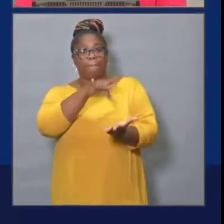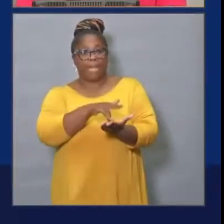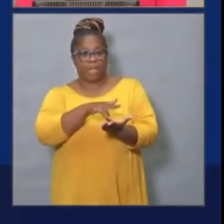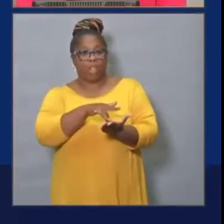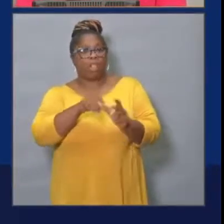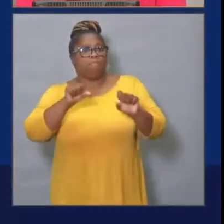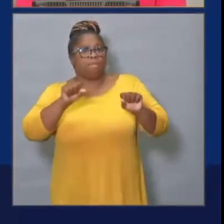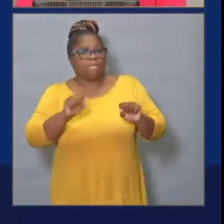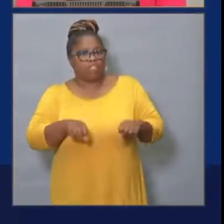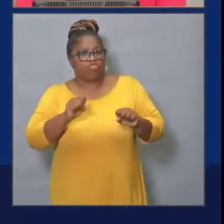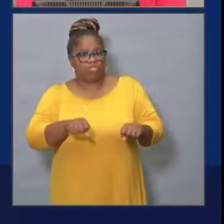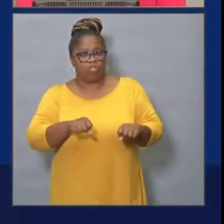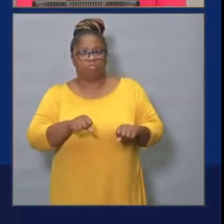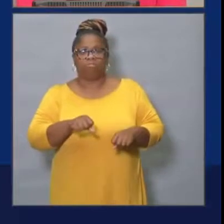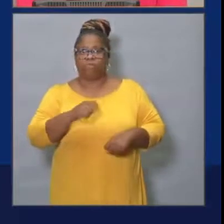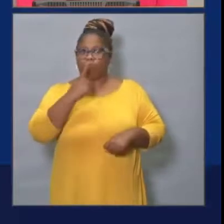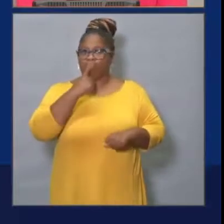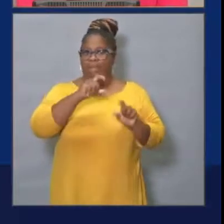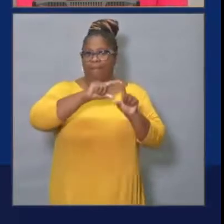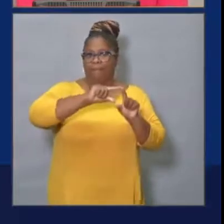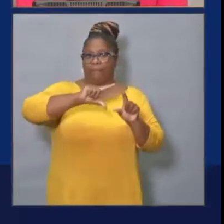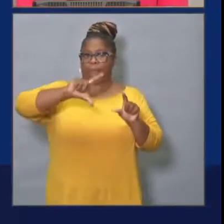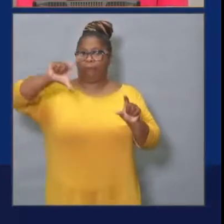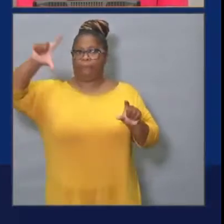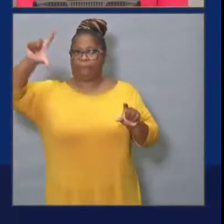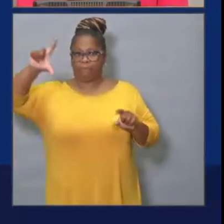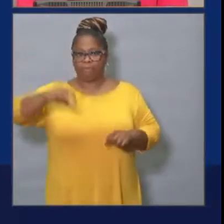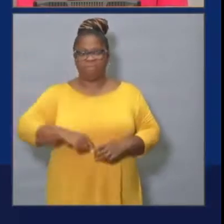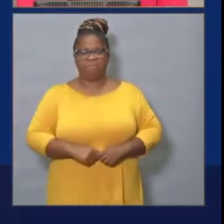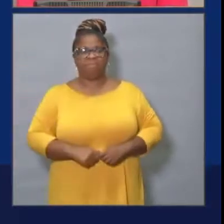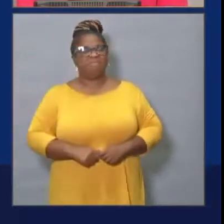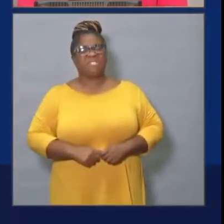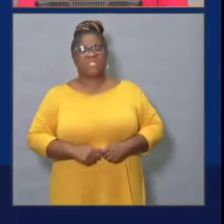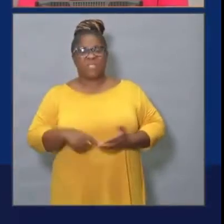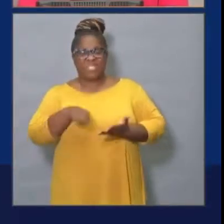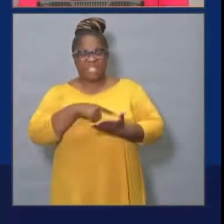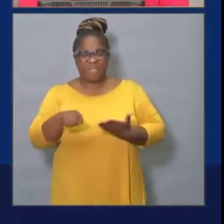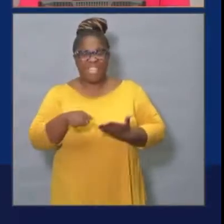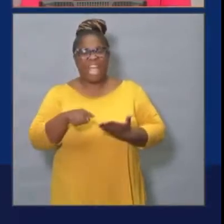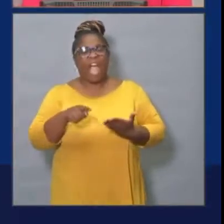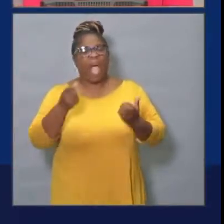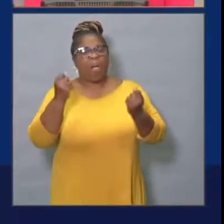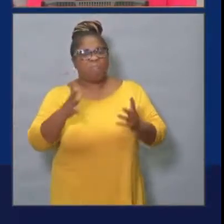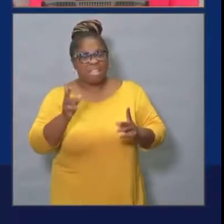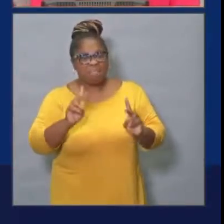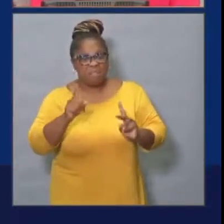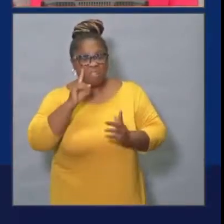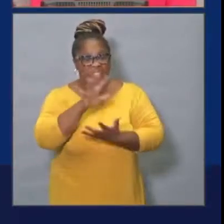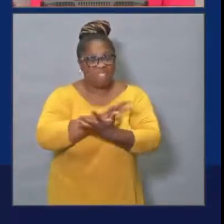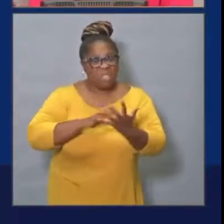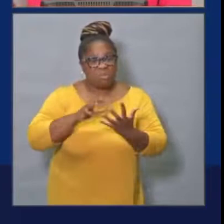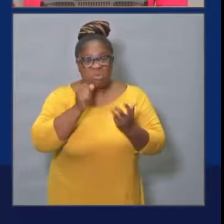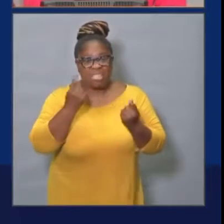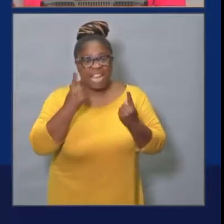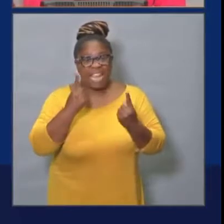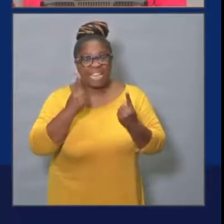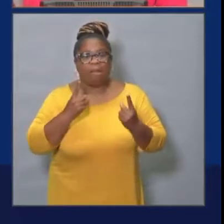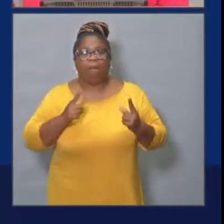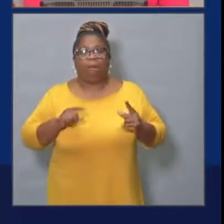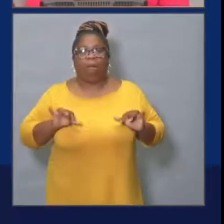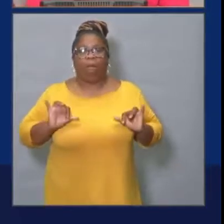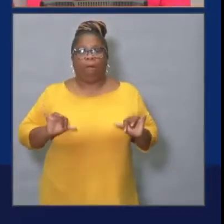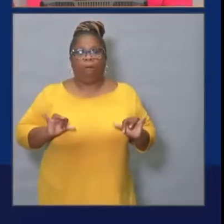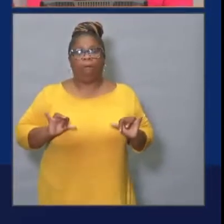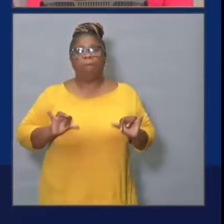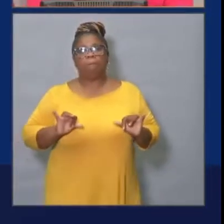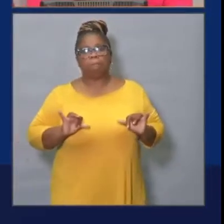future possibilities. So starting this week, to avoid confusion, we've removed the white line from the graphics because it's easily misinterpreted as